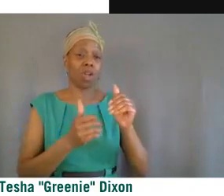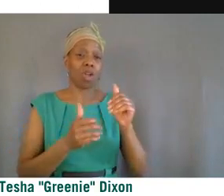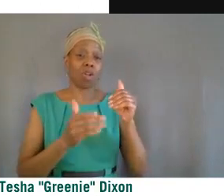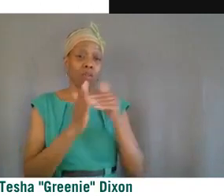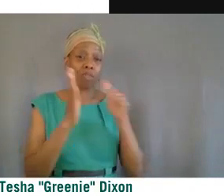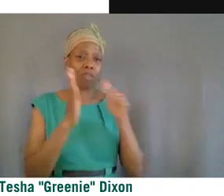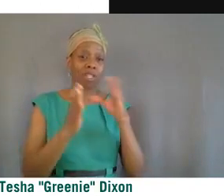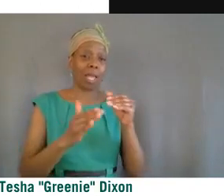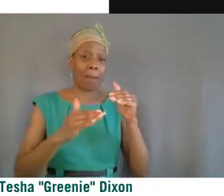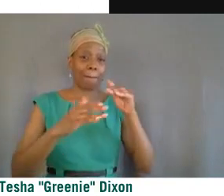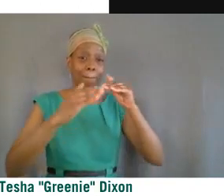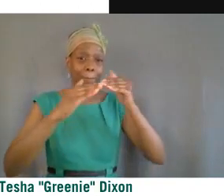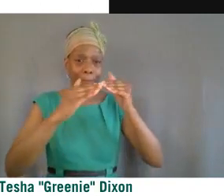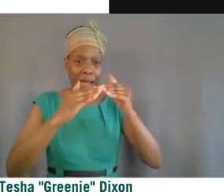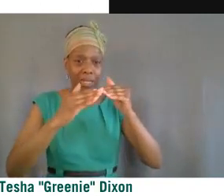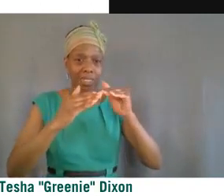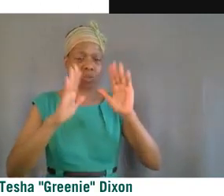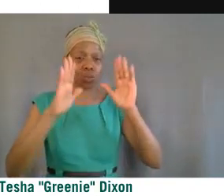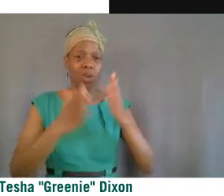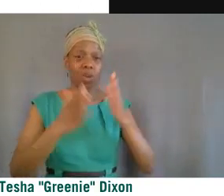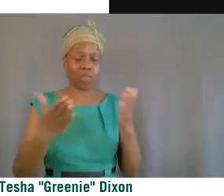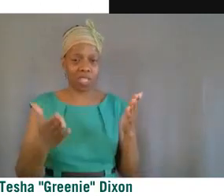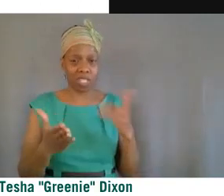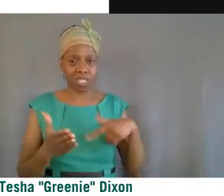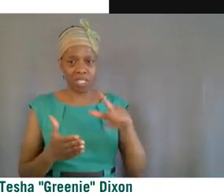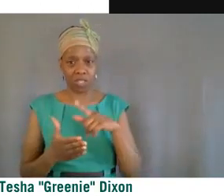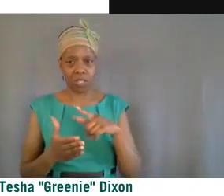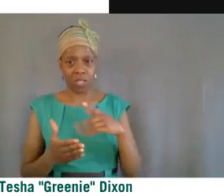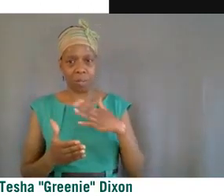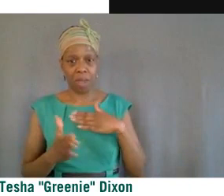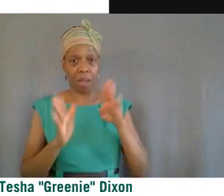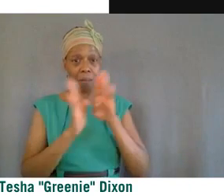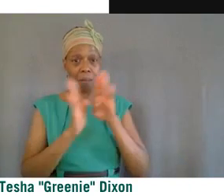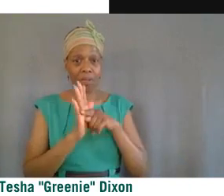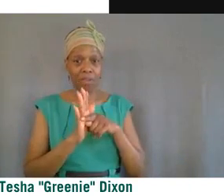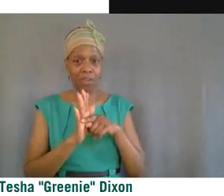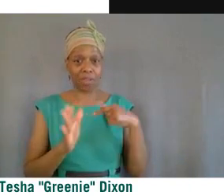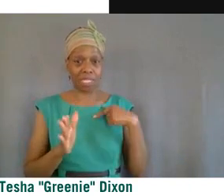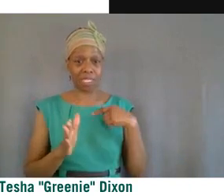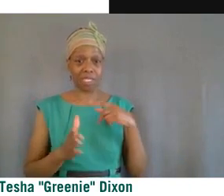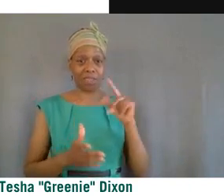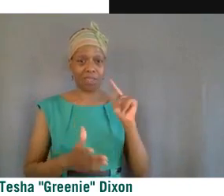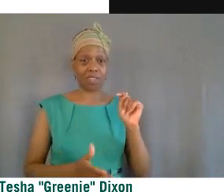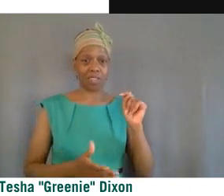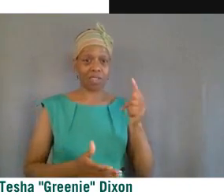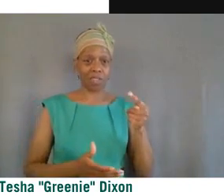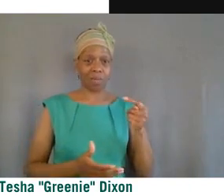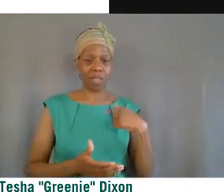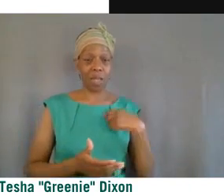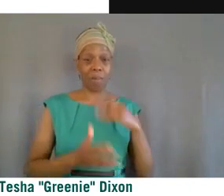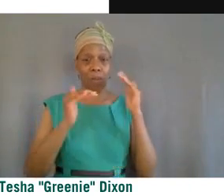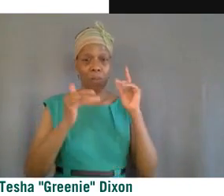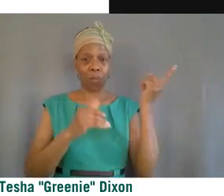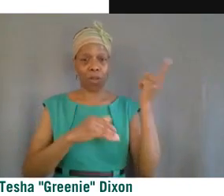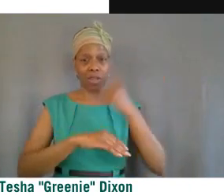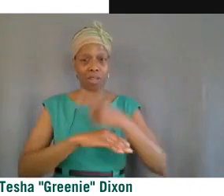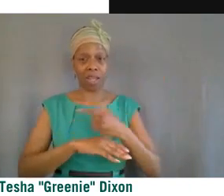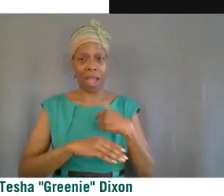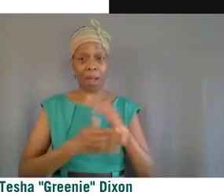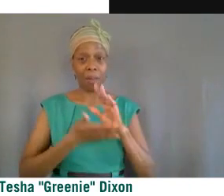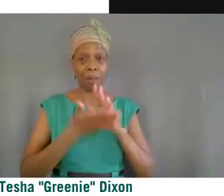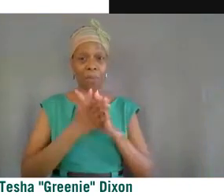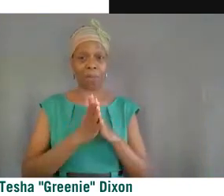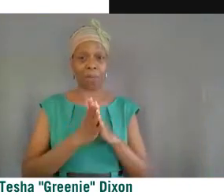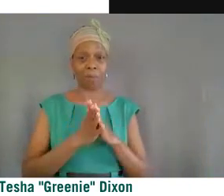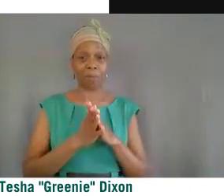are the sorts of things that, my background is as a physical therapist. So I'm hoping one day that really I become obsolete